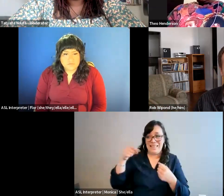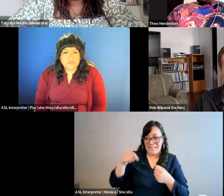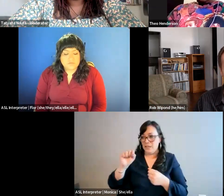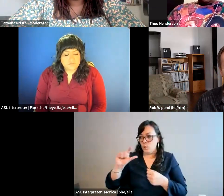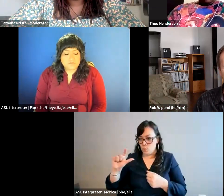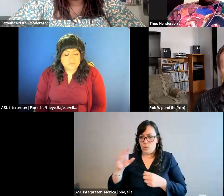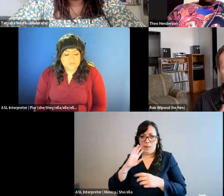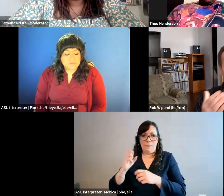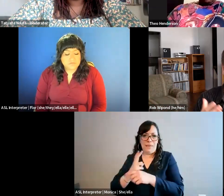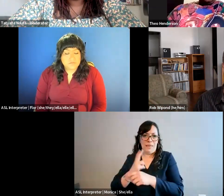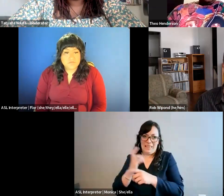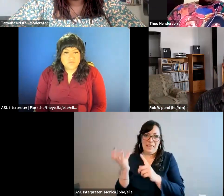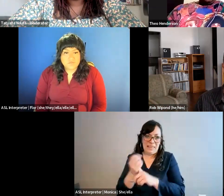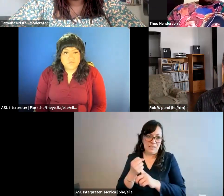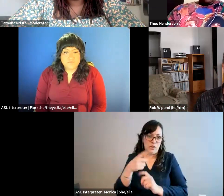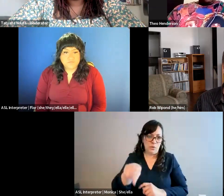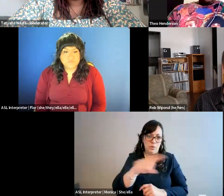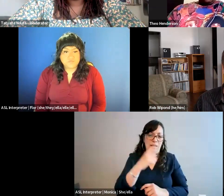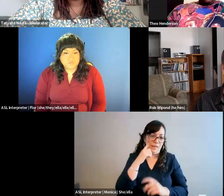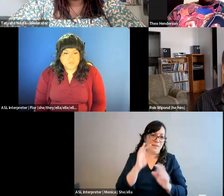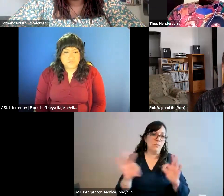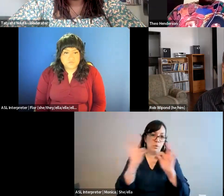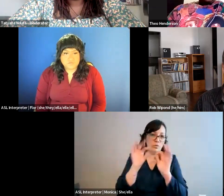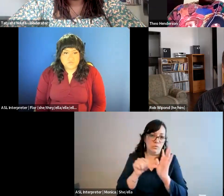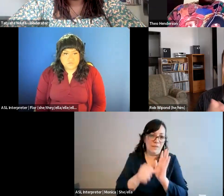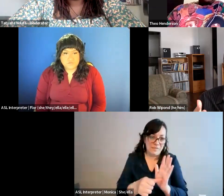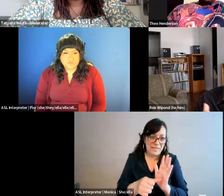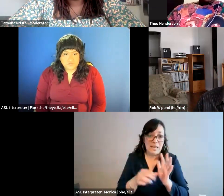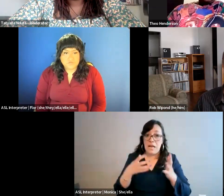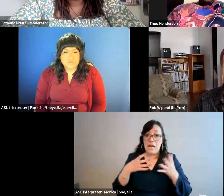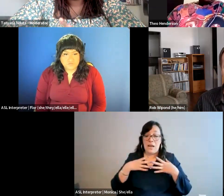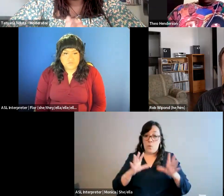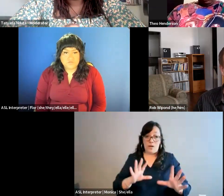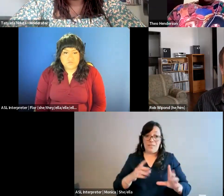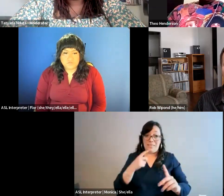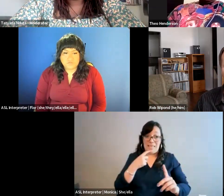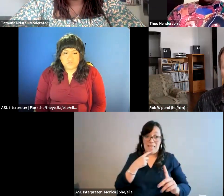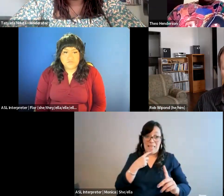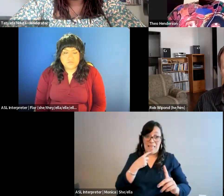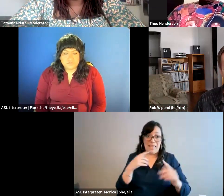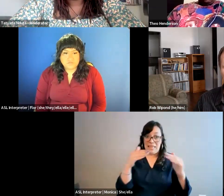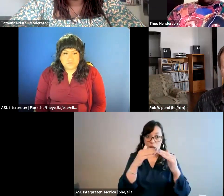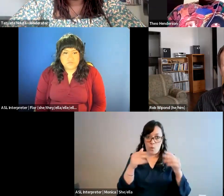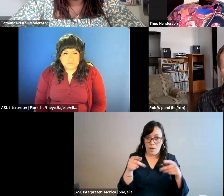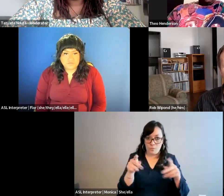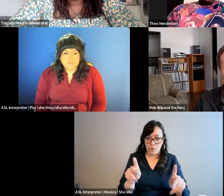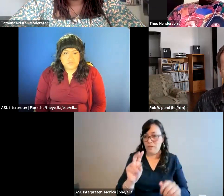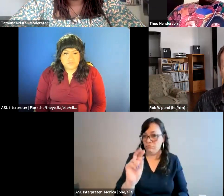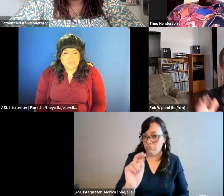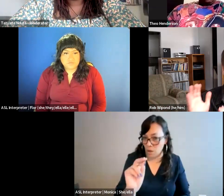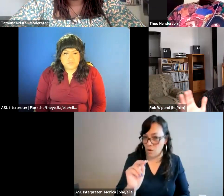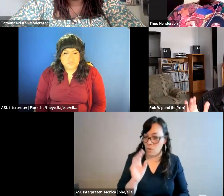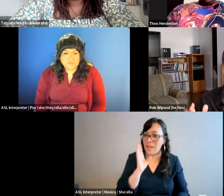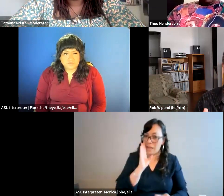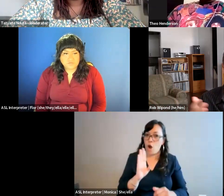can get you. And I think that's really important to know. And I don't want to say it's an equal opportunity tool. It's not, right?